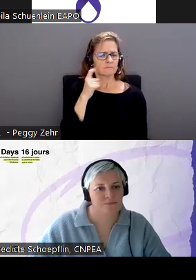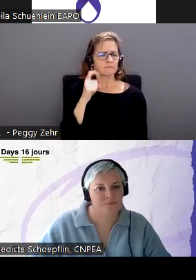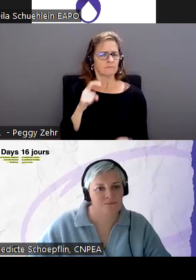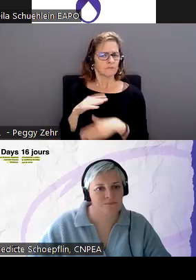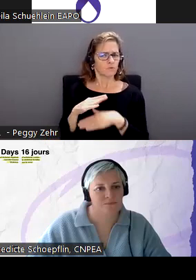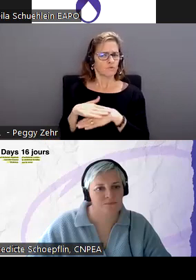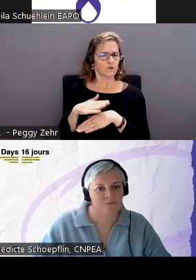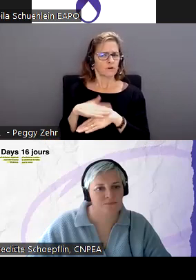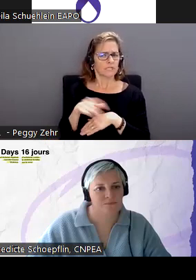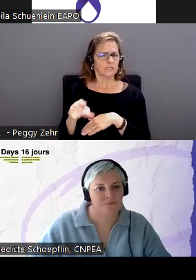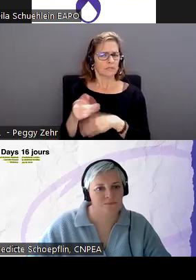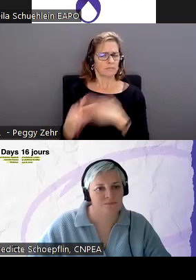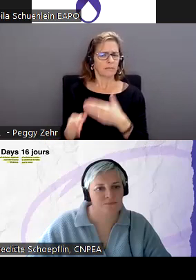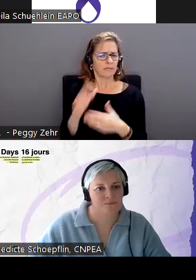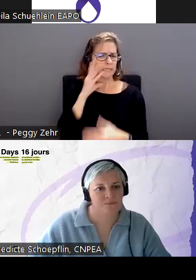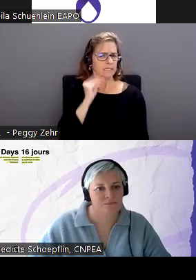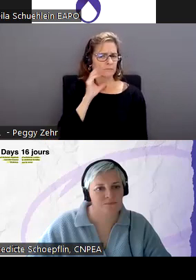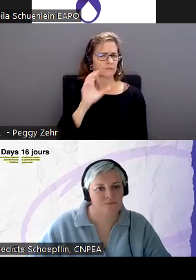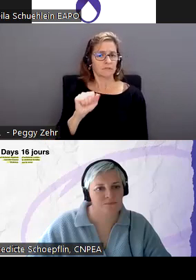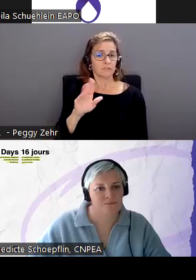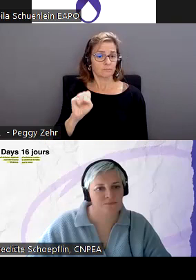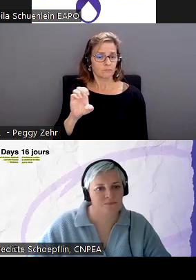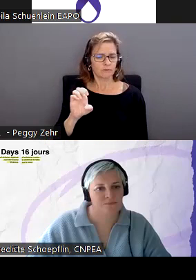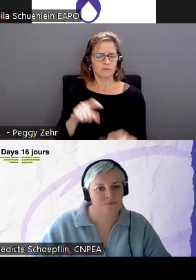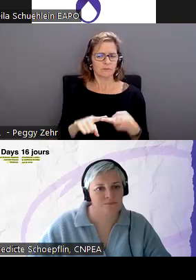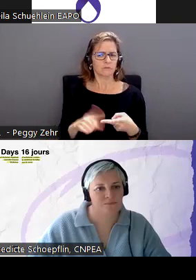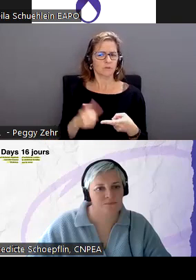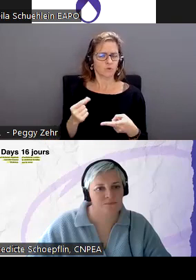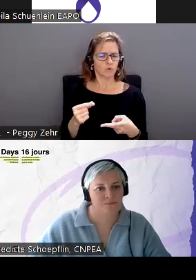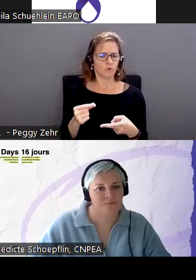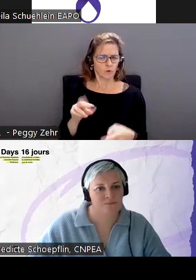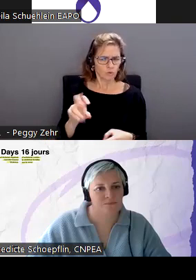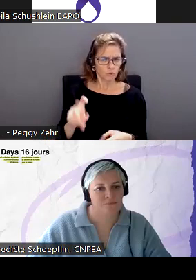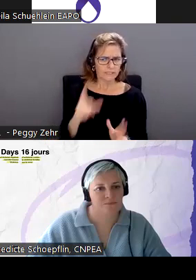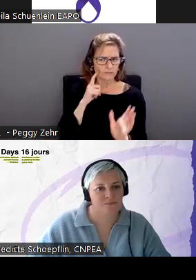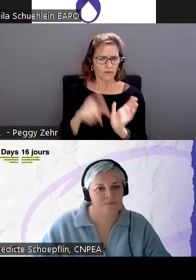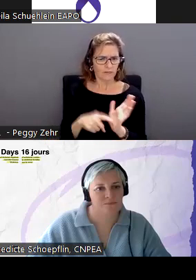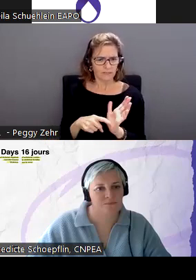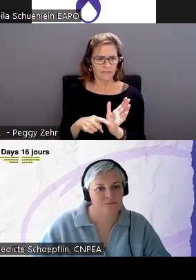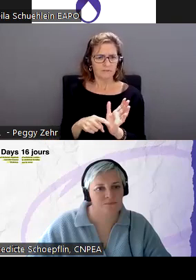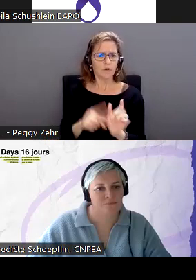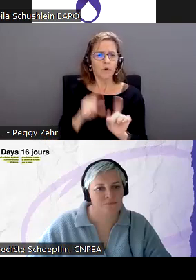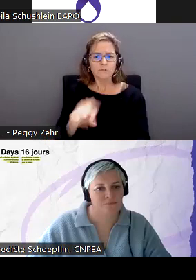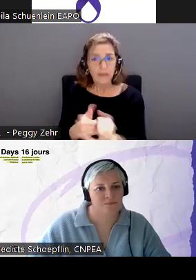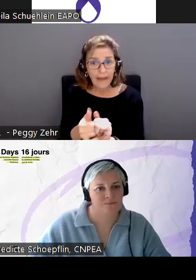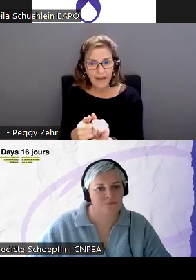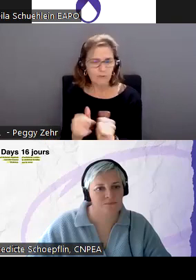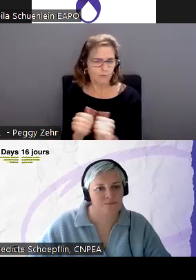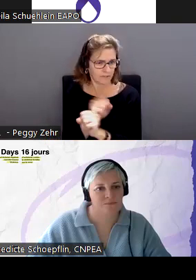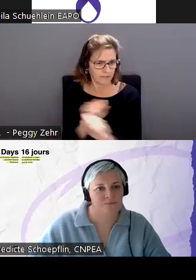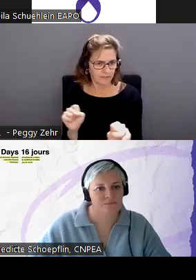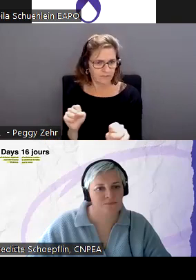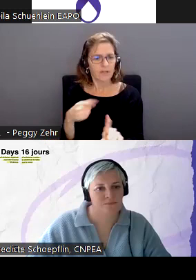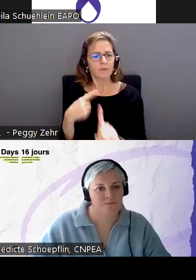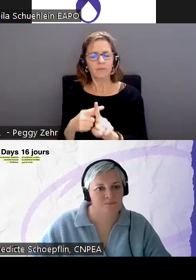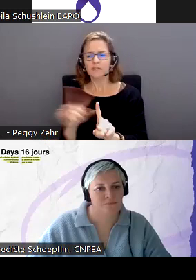find help in the community, where to refer, recognize, respond, refer. These are the three goals that we're working on with Future